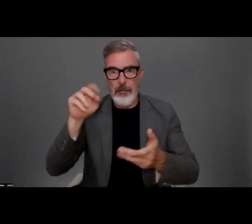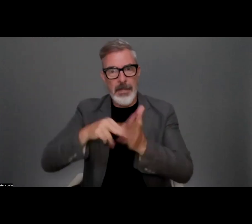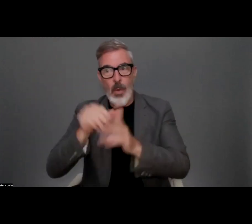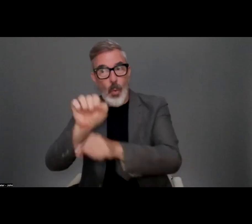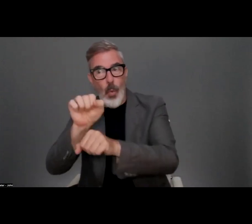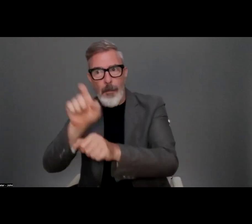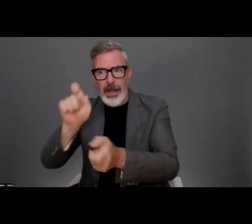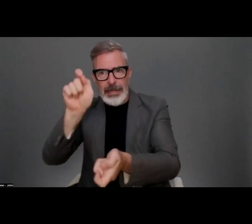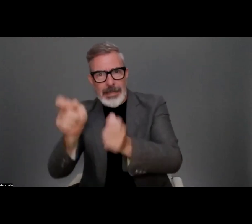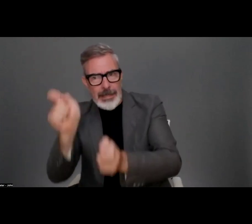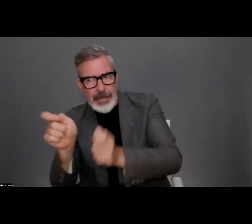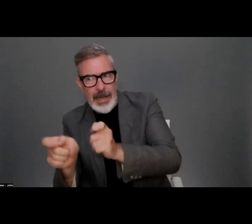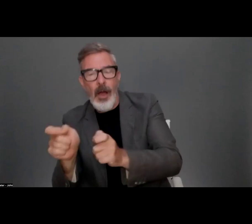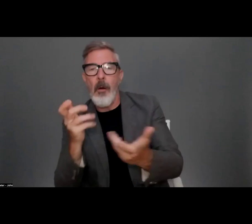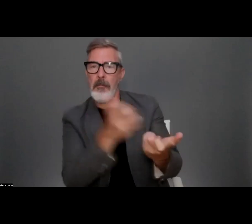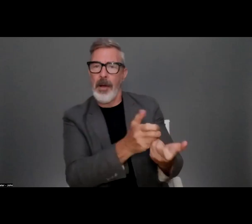But